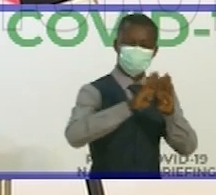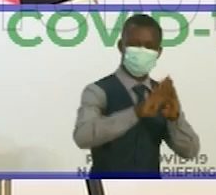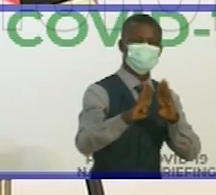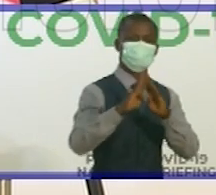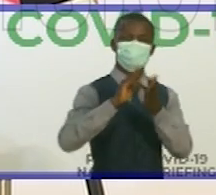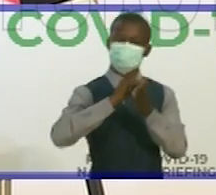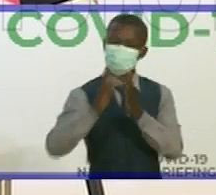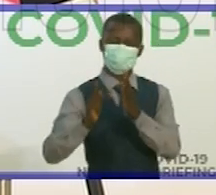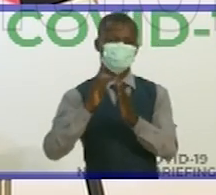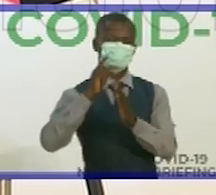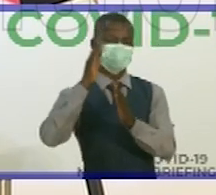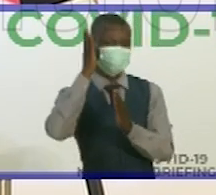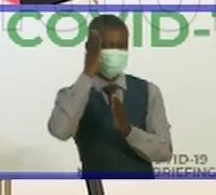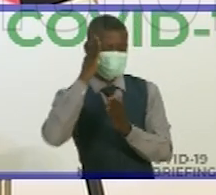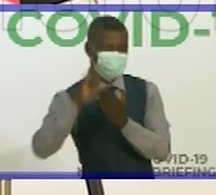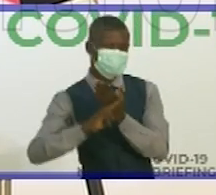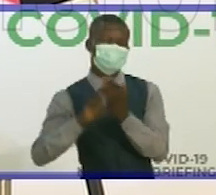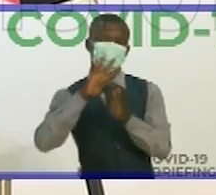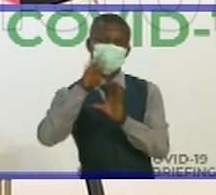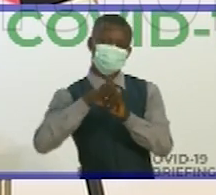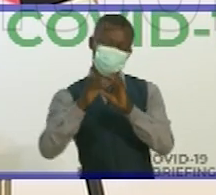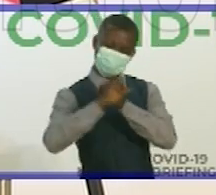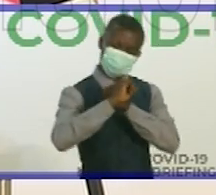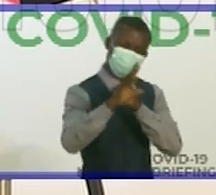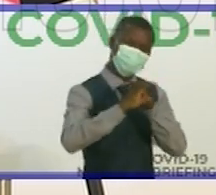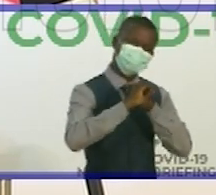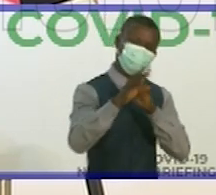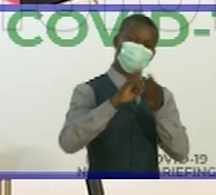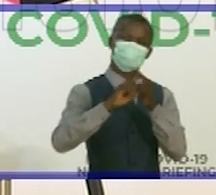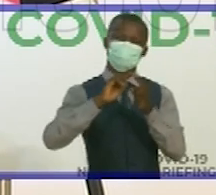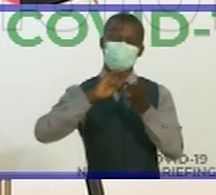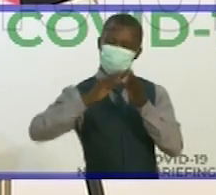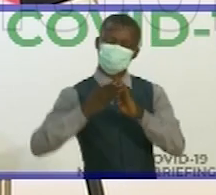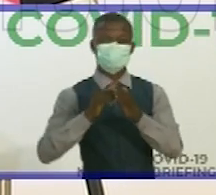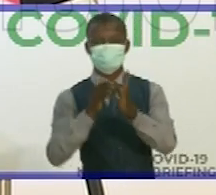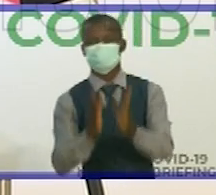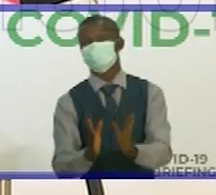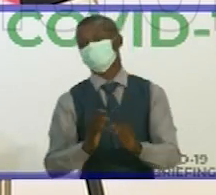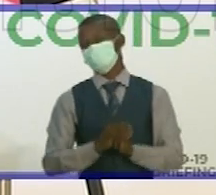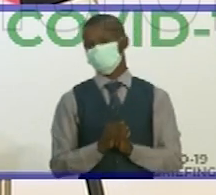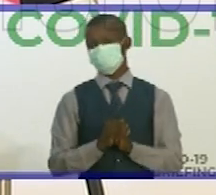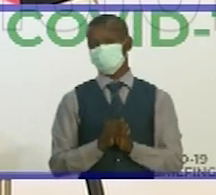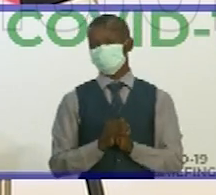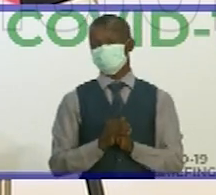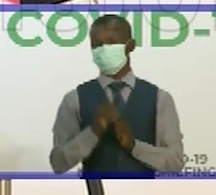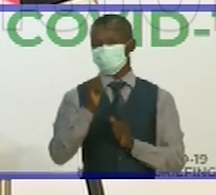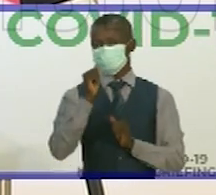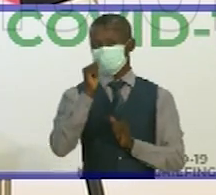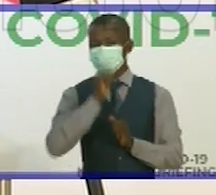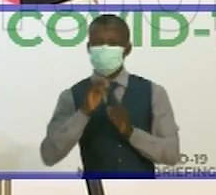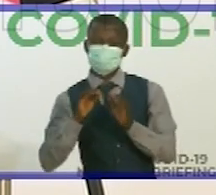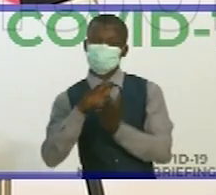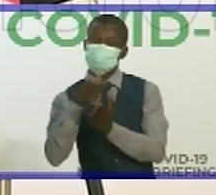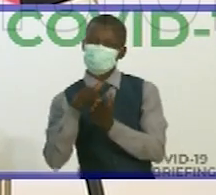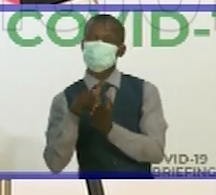awareness campaigns, as well as advocacy to community leaders. The private sector is a potent